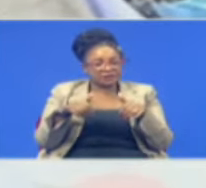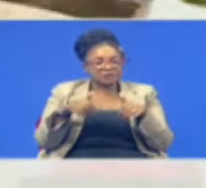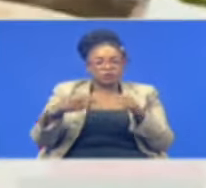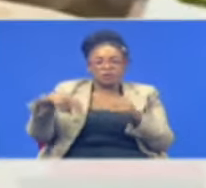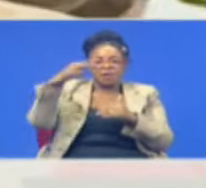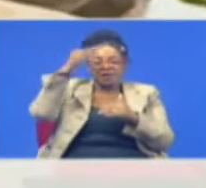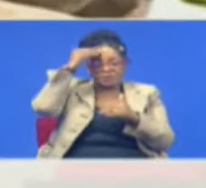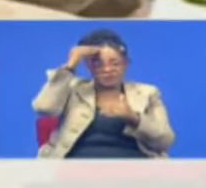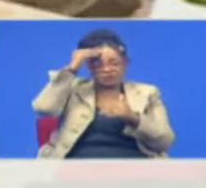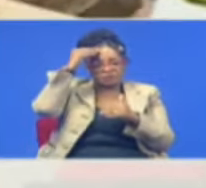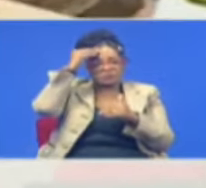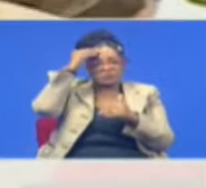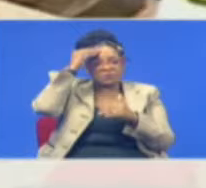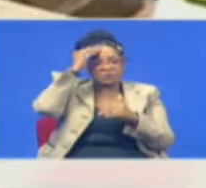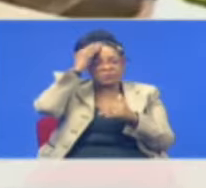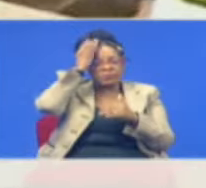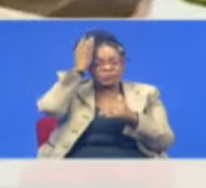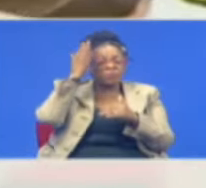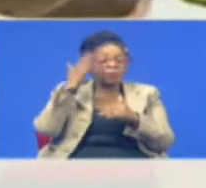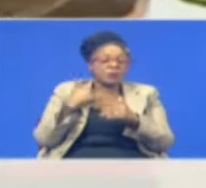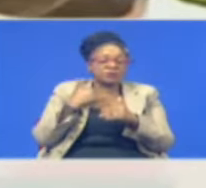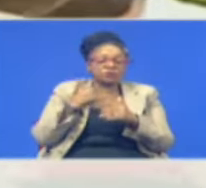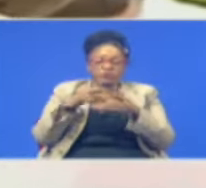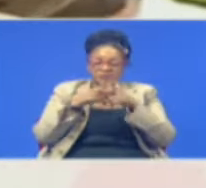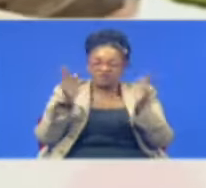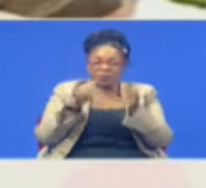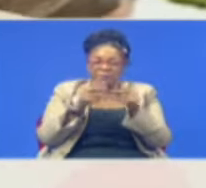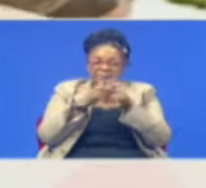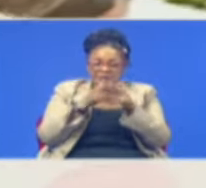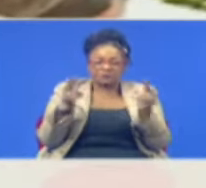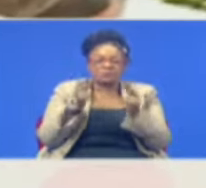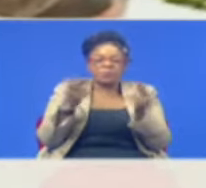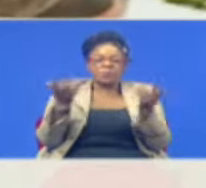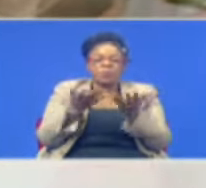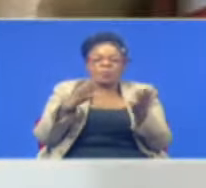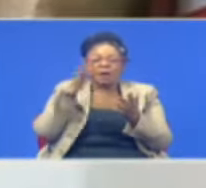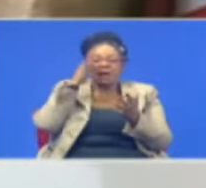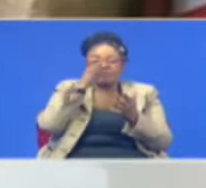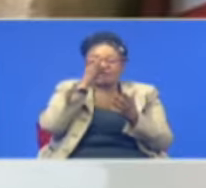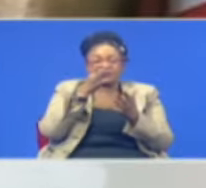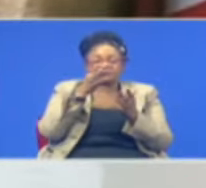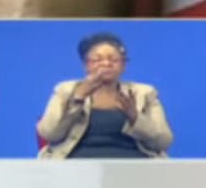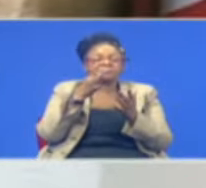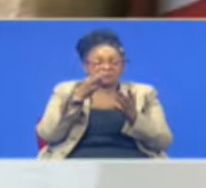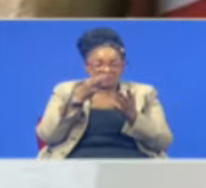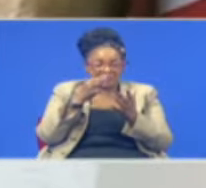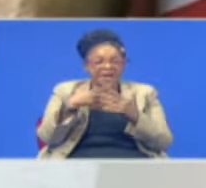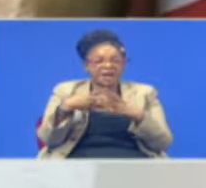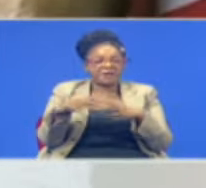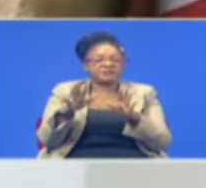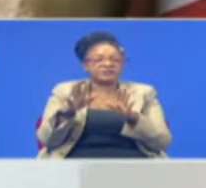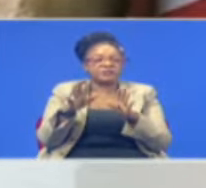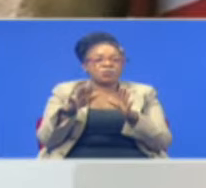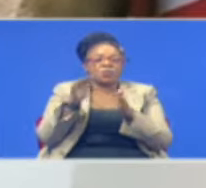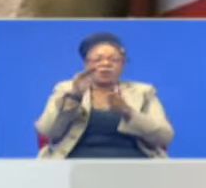education. We want to begin from the trajectory that Mwai Kibaki left. We ask even those members of